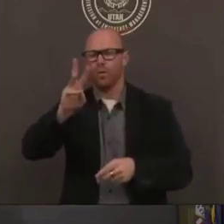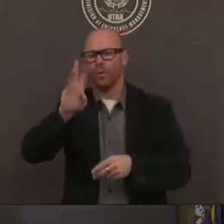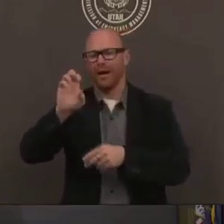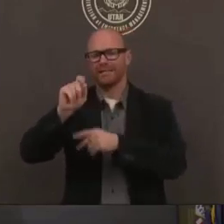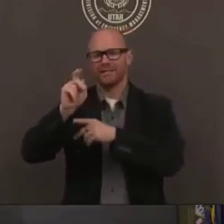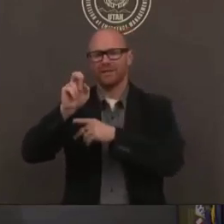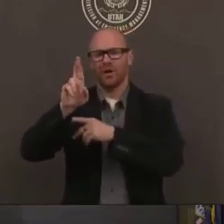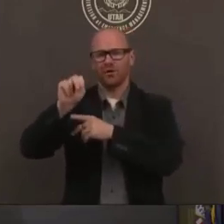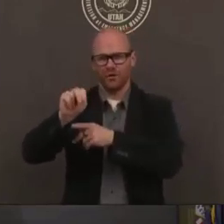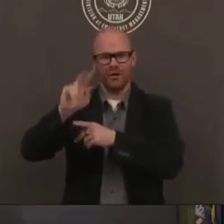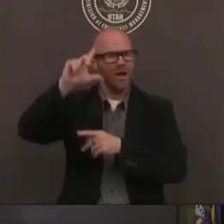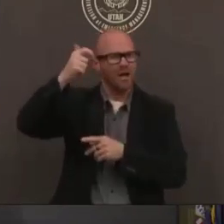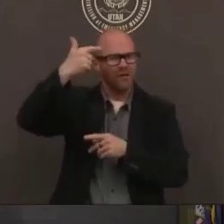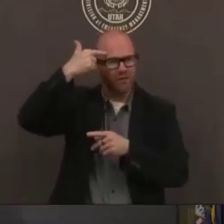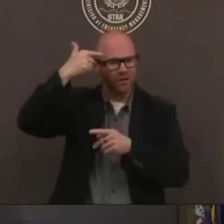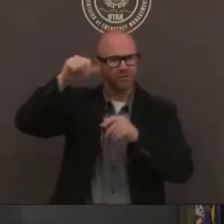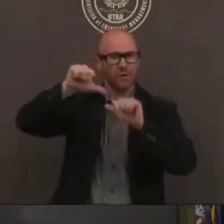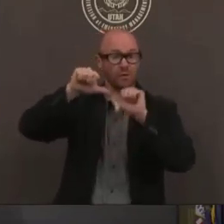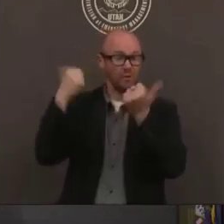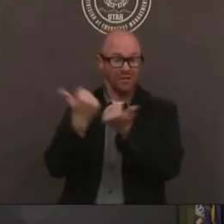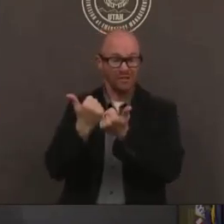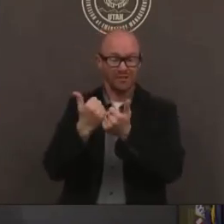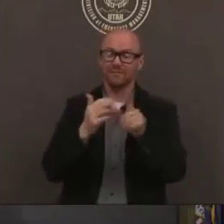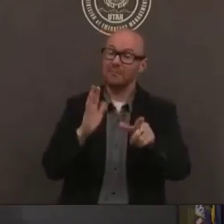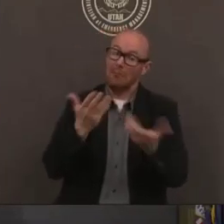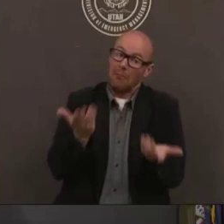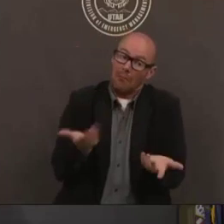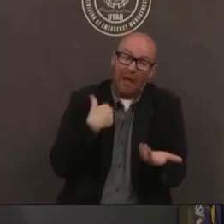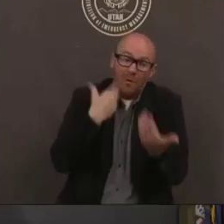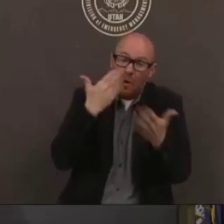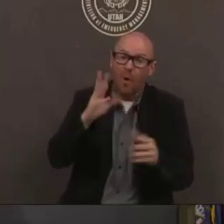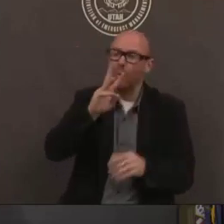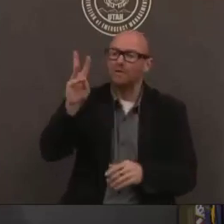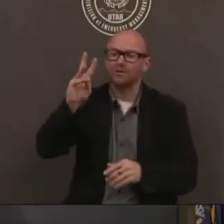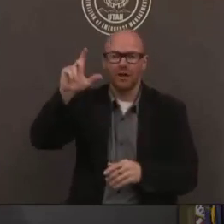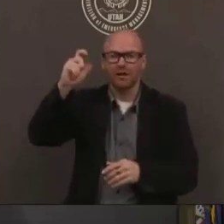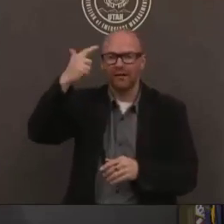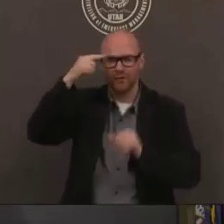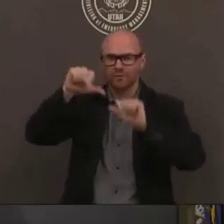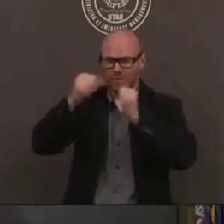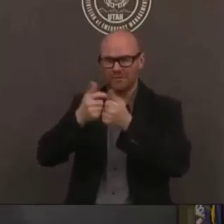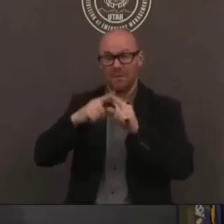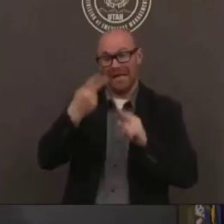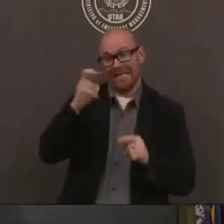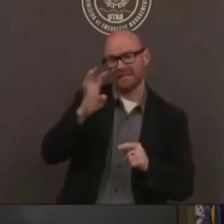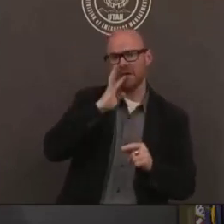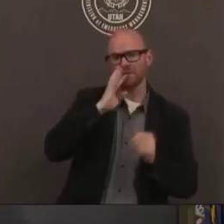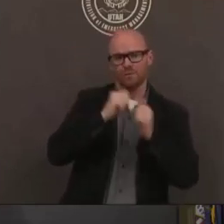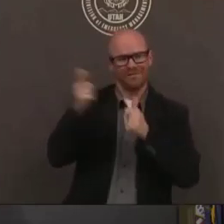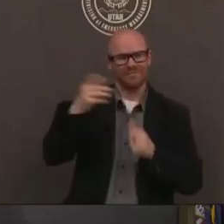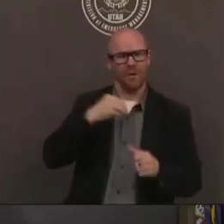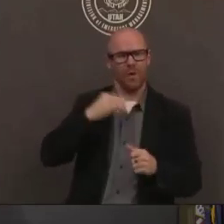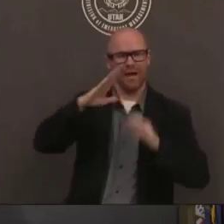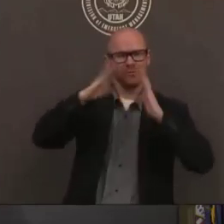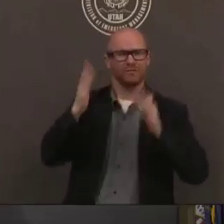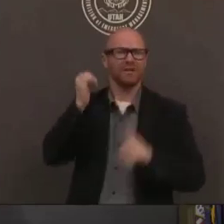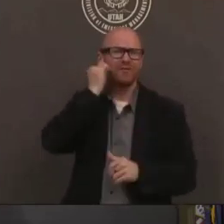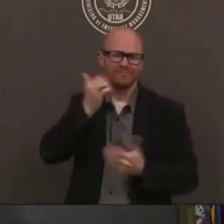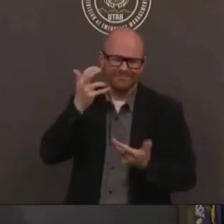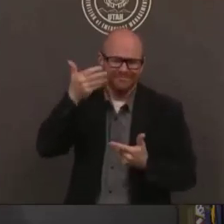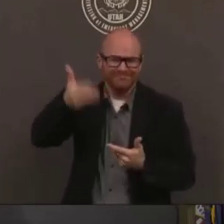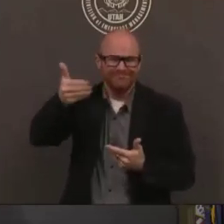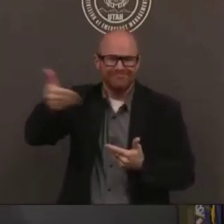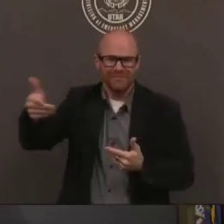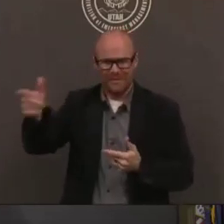governor has regular calls with the National Governors Association and the White House, so I'm sure he's very much involved with